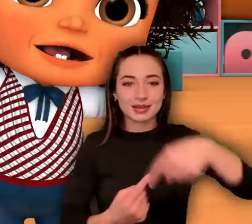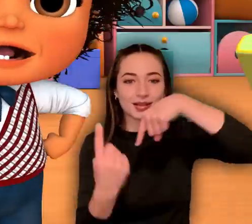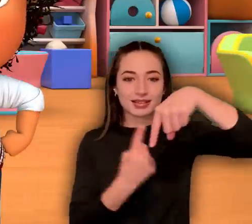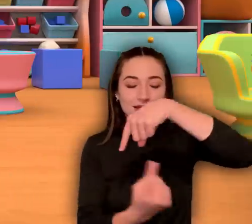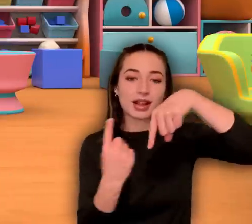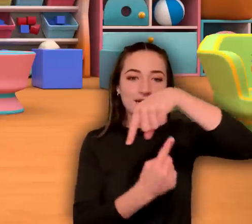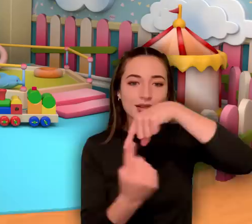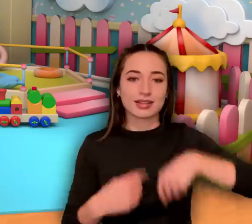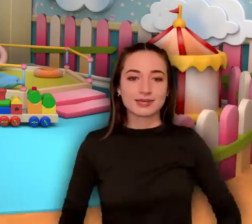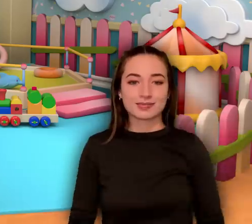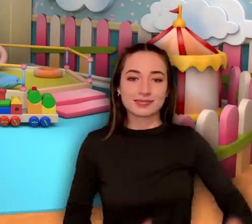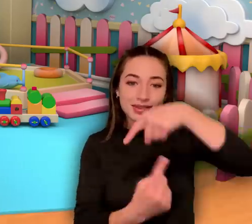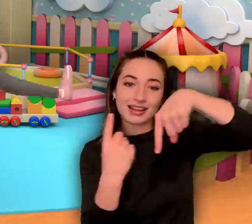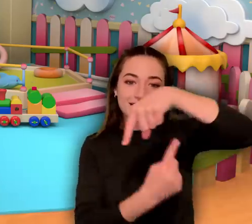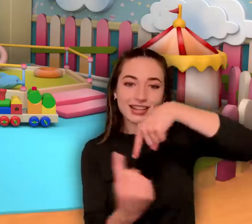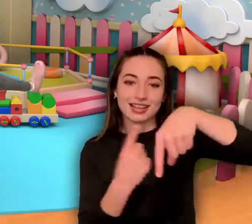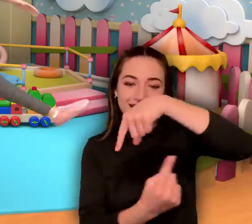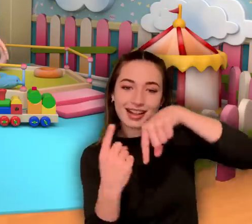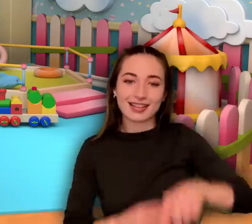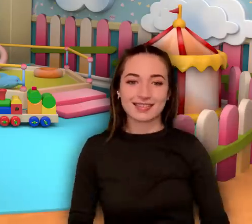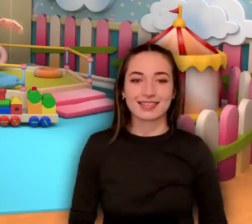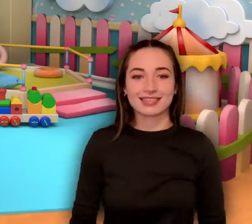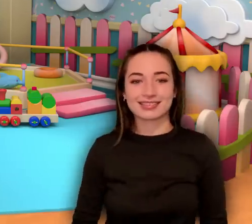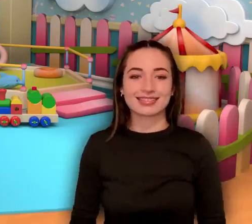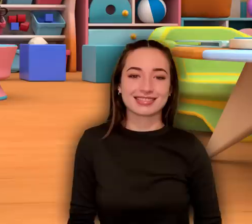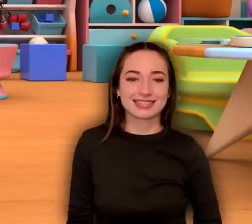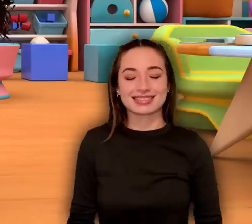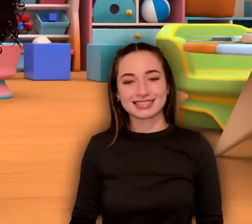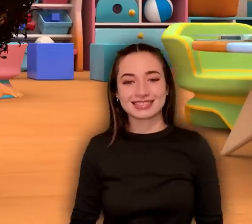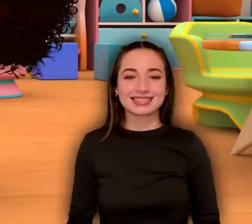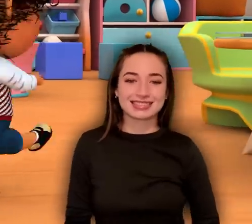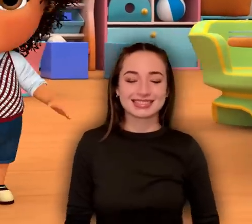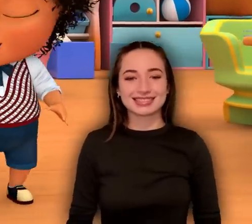spin around and round spin around and round